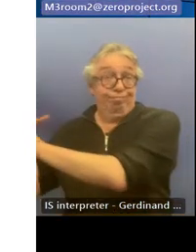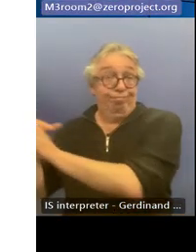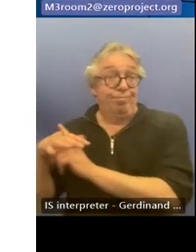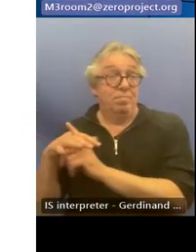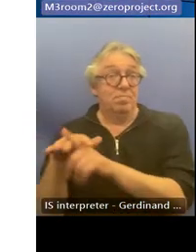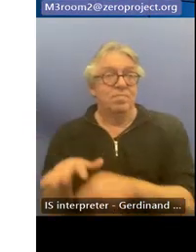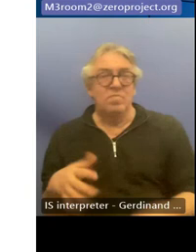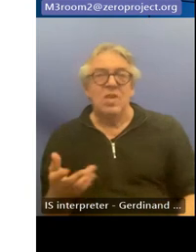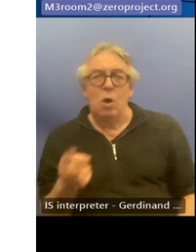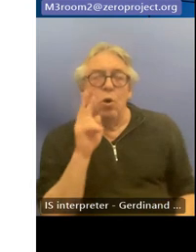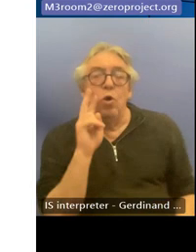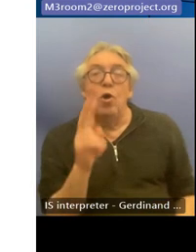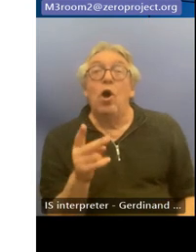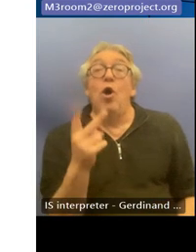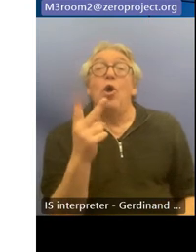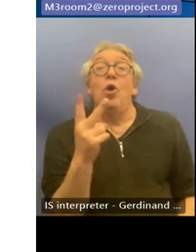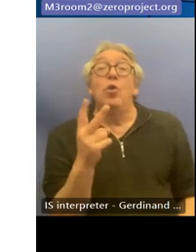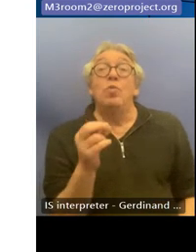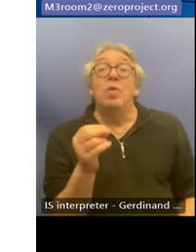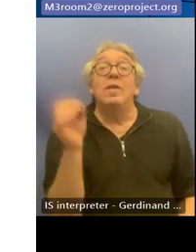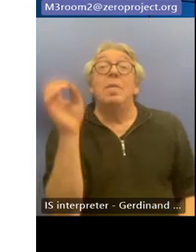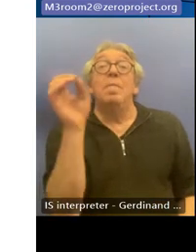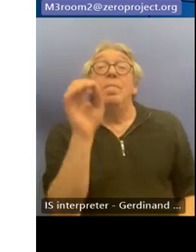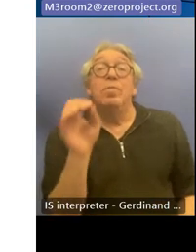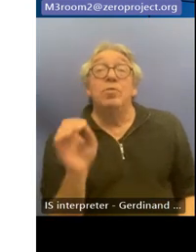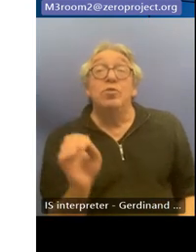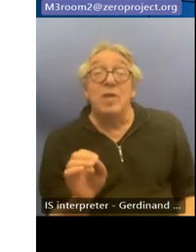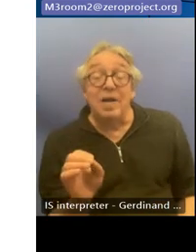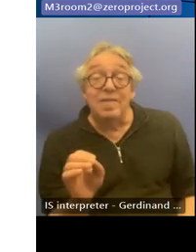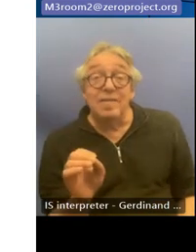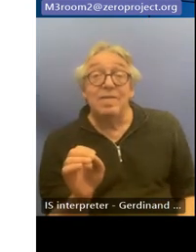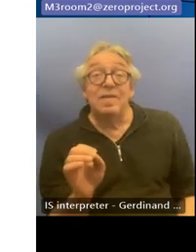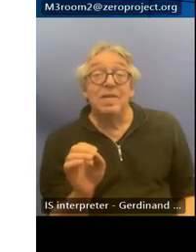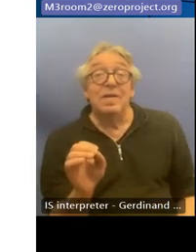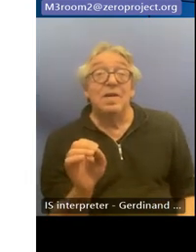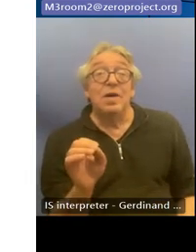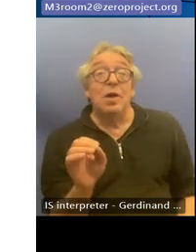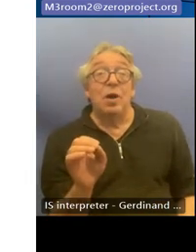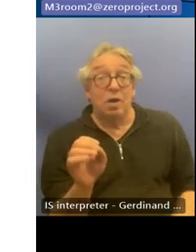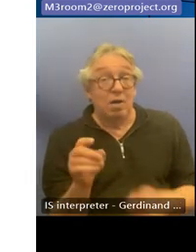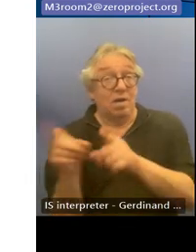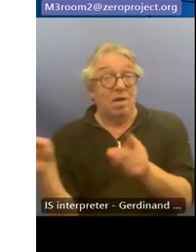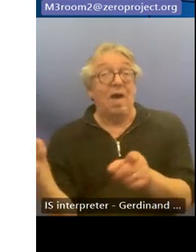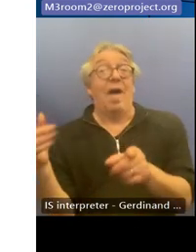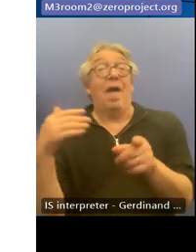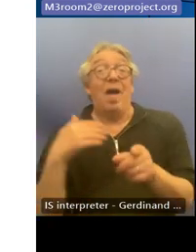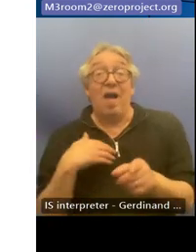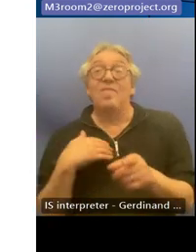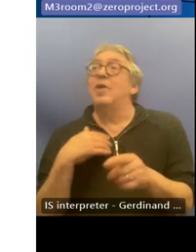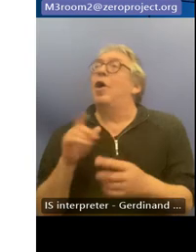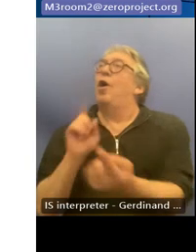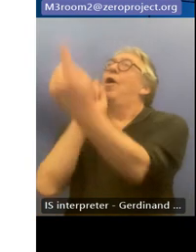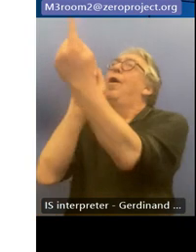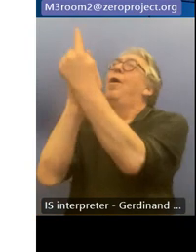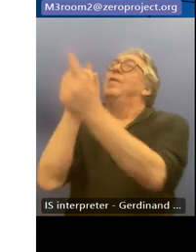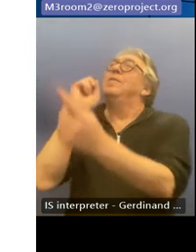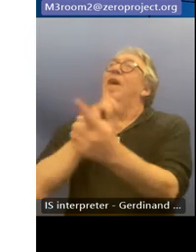only 20% of them have access to sign language interpreters or deaf adults role